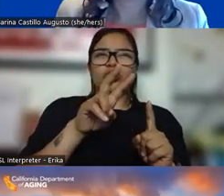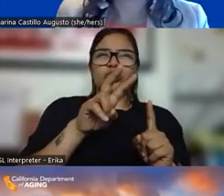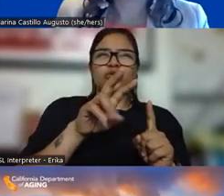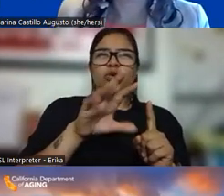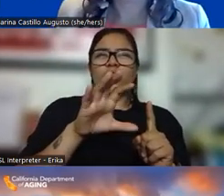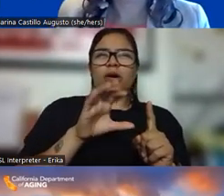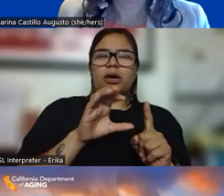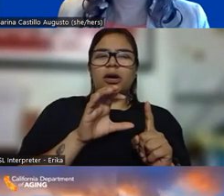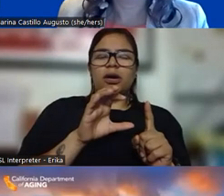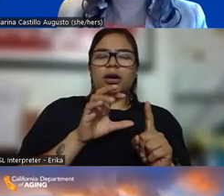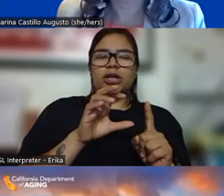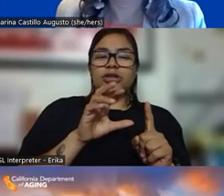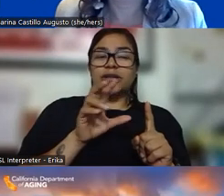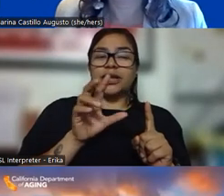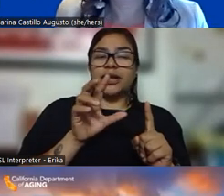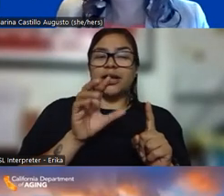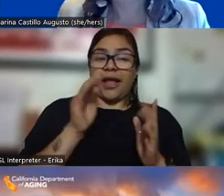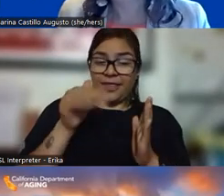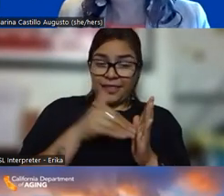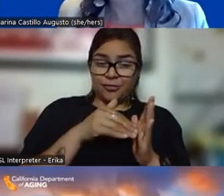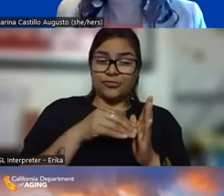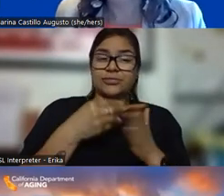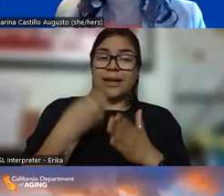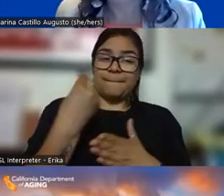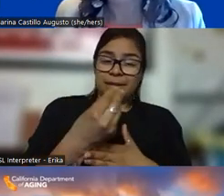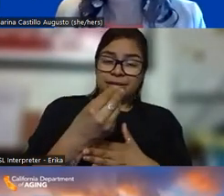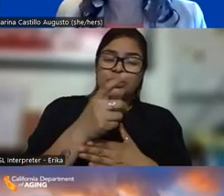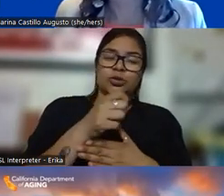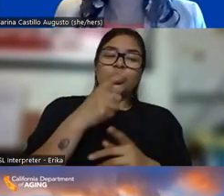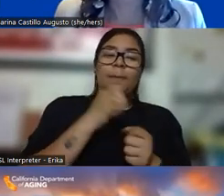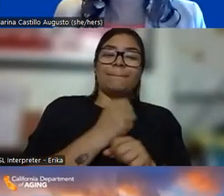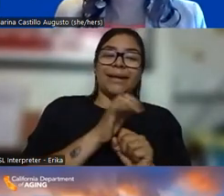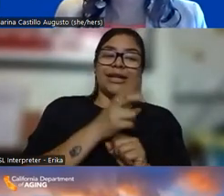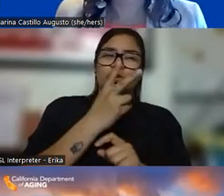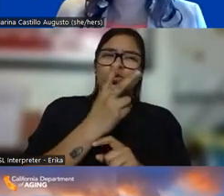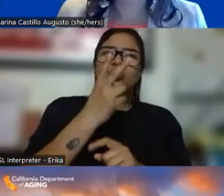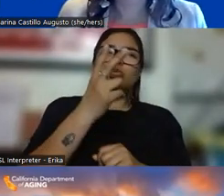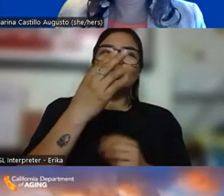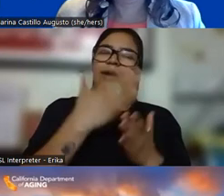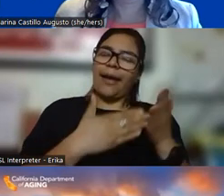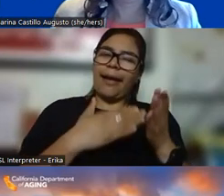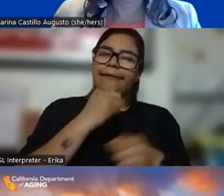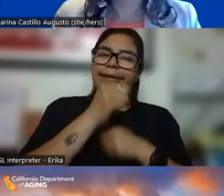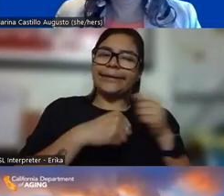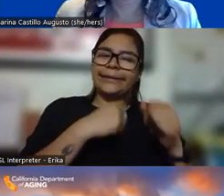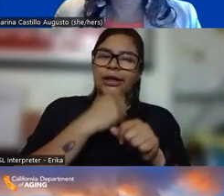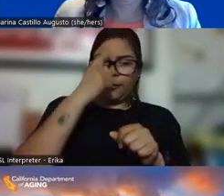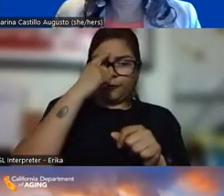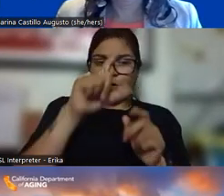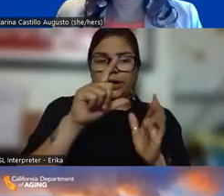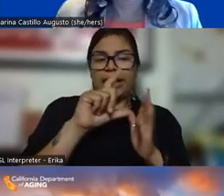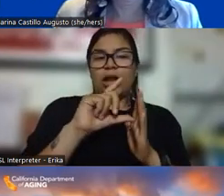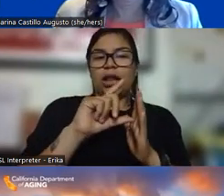$200,000 that they were that they had asked for to do their 2.5-year process to develop their own local aging and